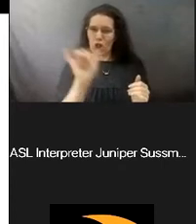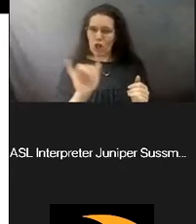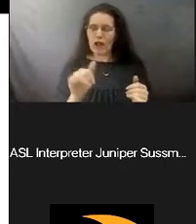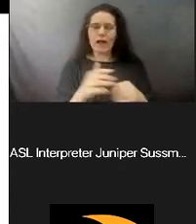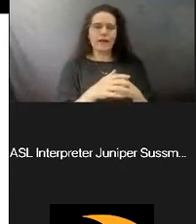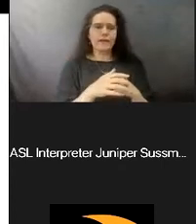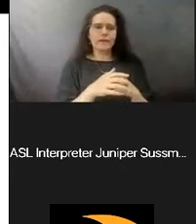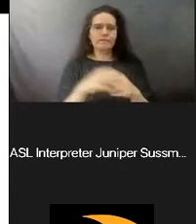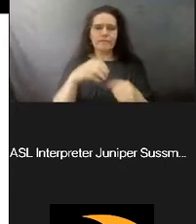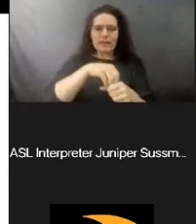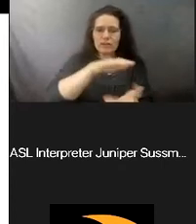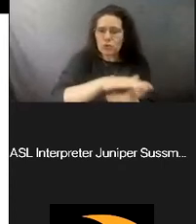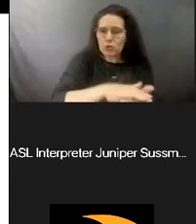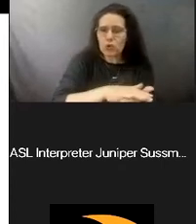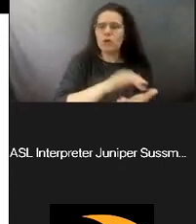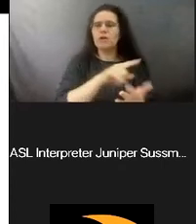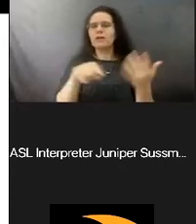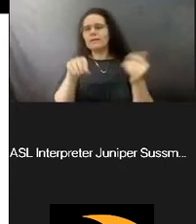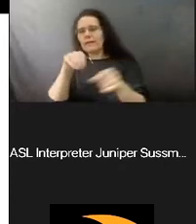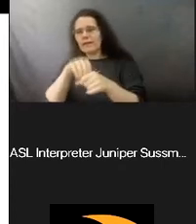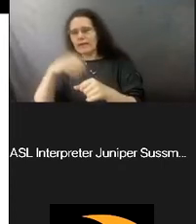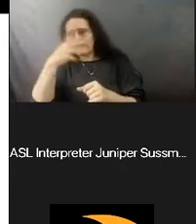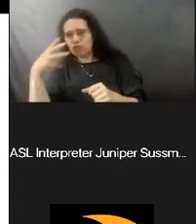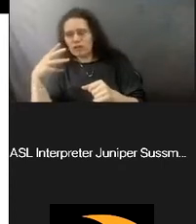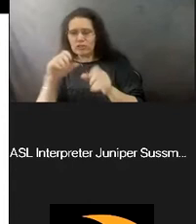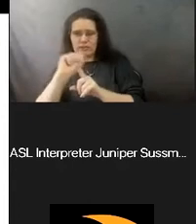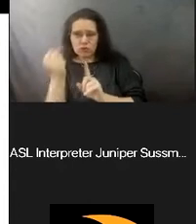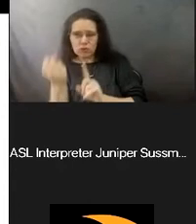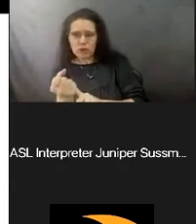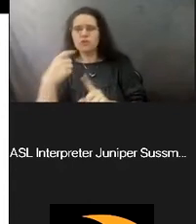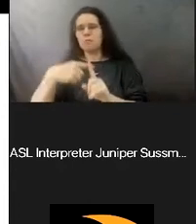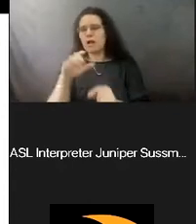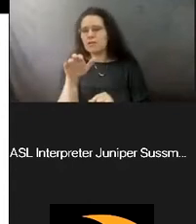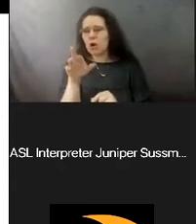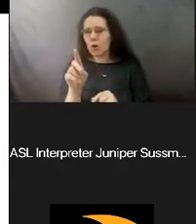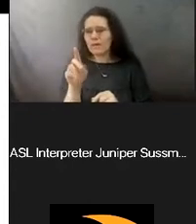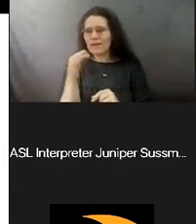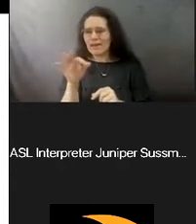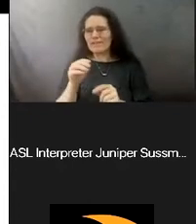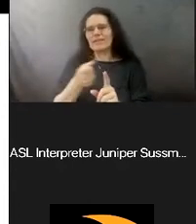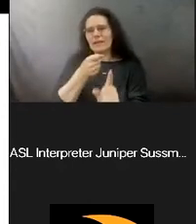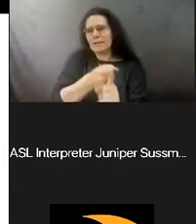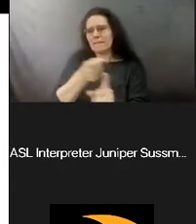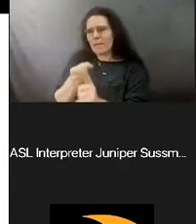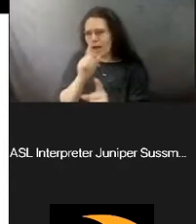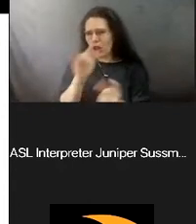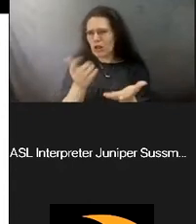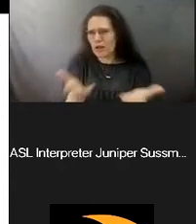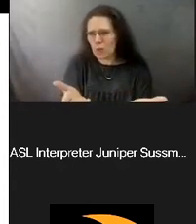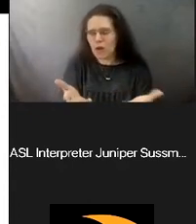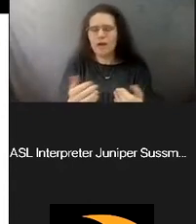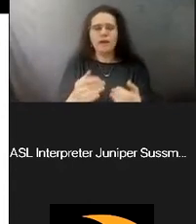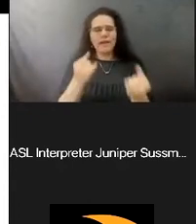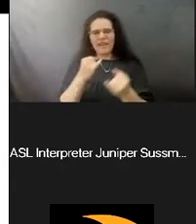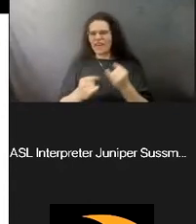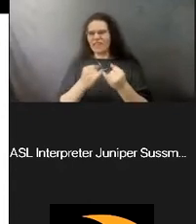in these scenarios. And at the end, we have left some time for an open question and answer period. And we do hope that you will